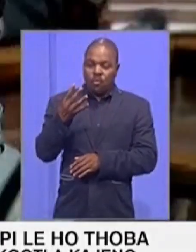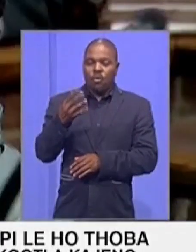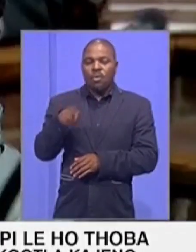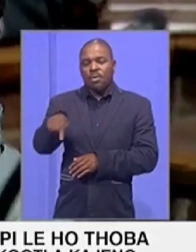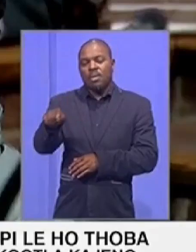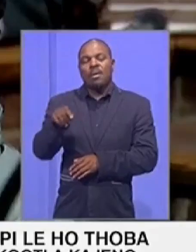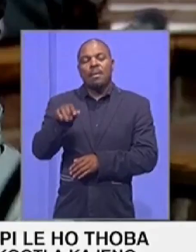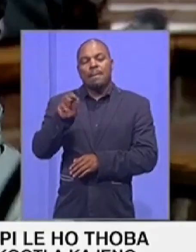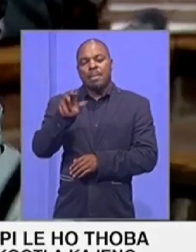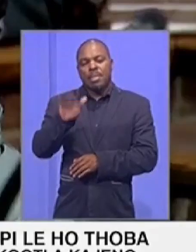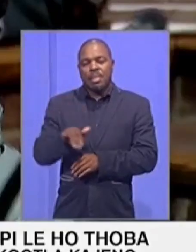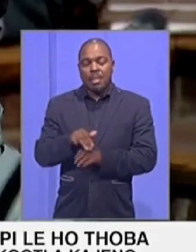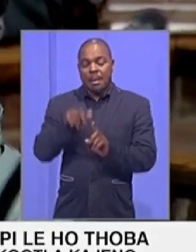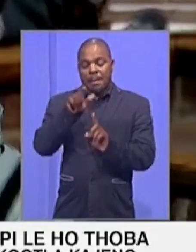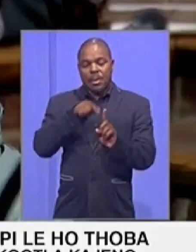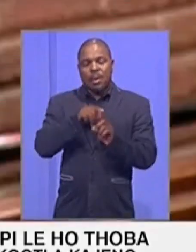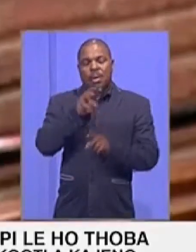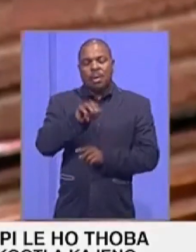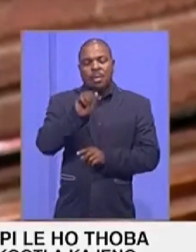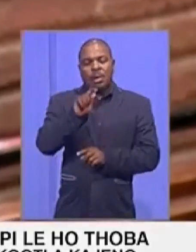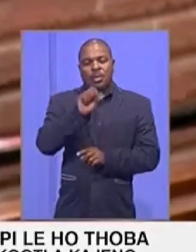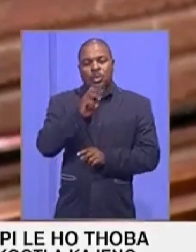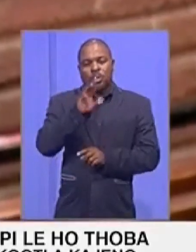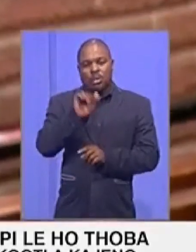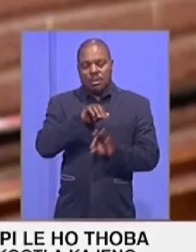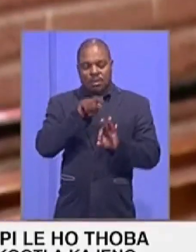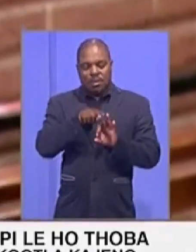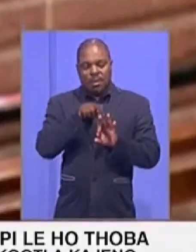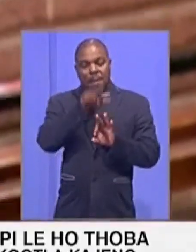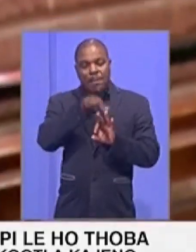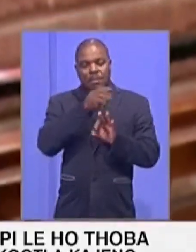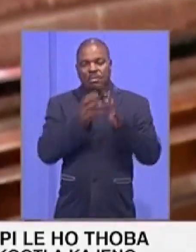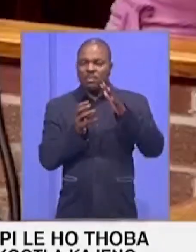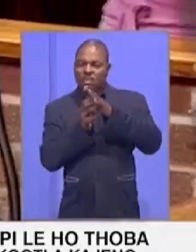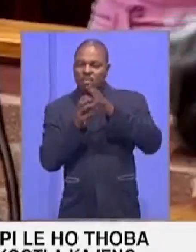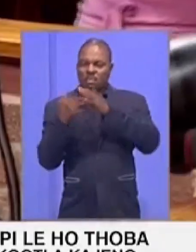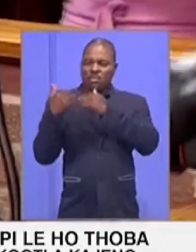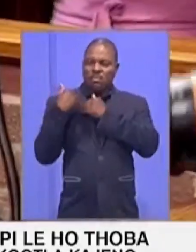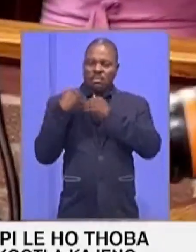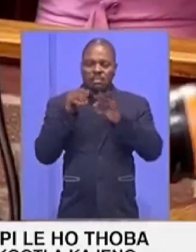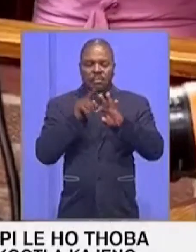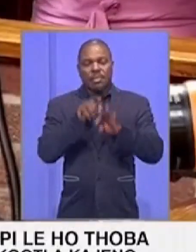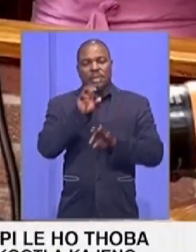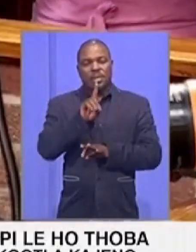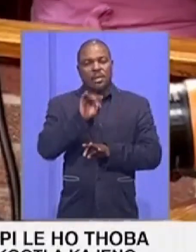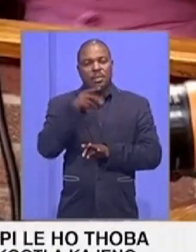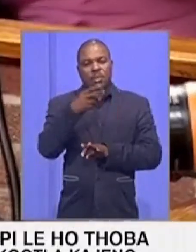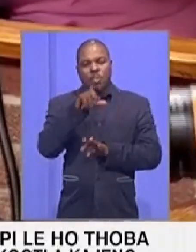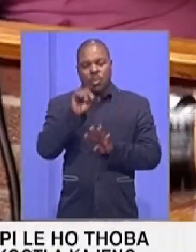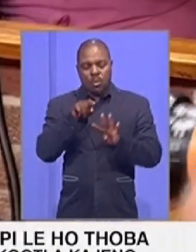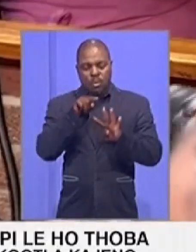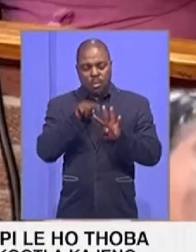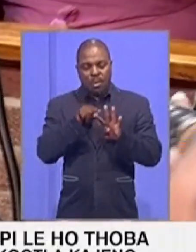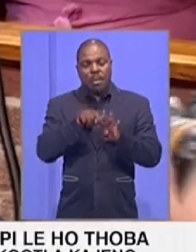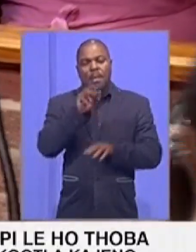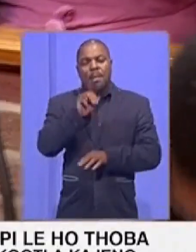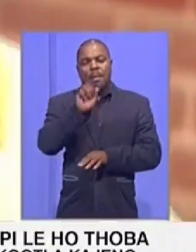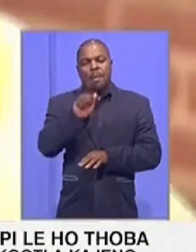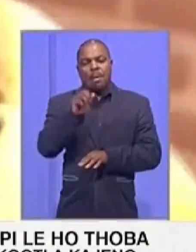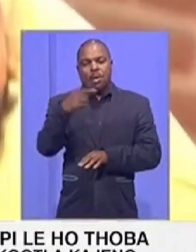metlheng G4S Sinoe Matshwara, motlhankedi wa dikhamera Tebo Dipholo le Dr Nandipha Magudumana botlhe ba lebanwe